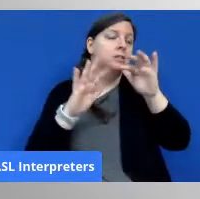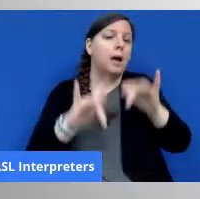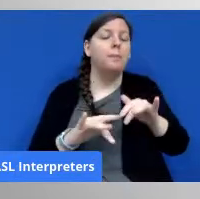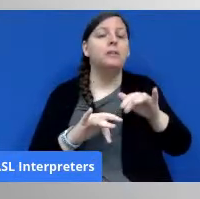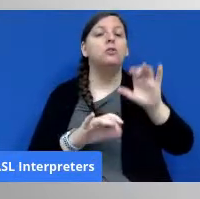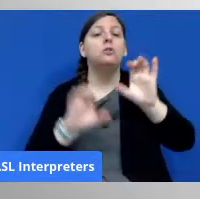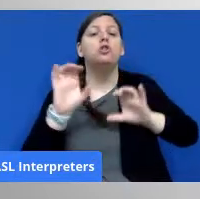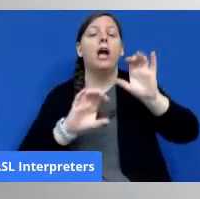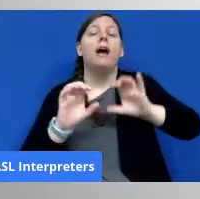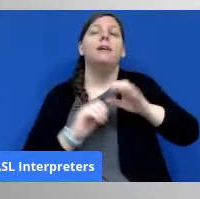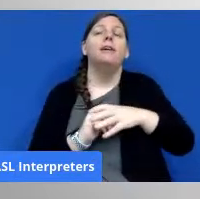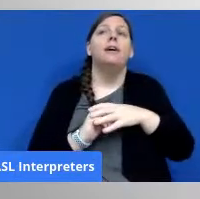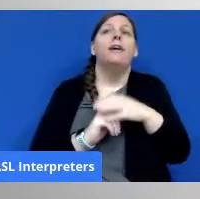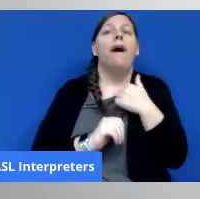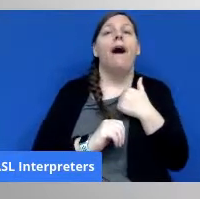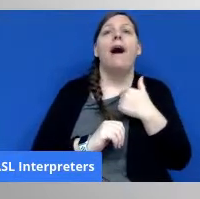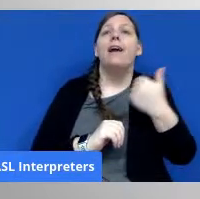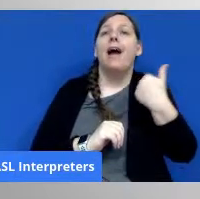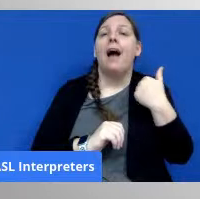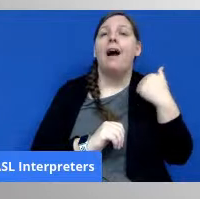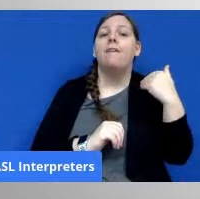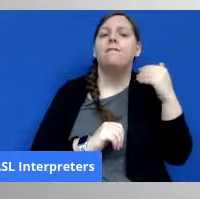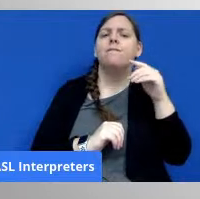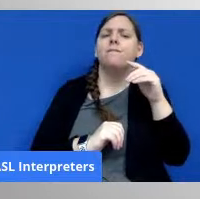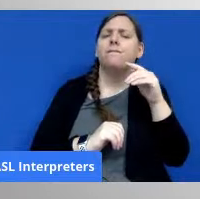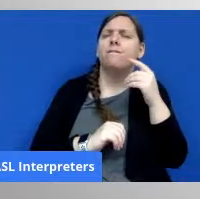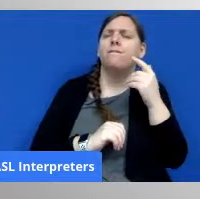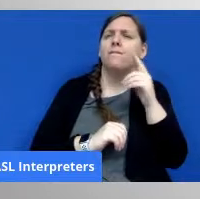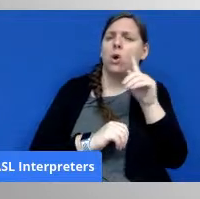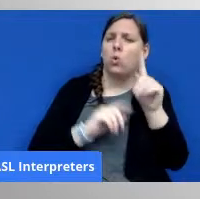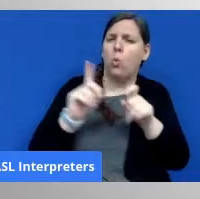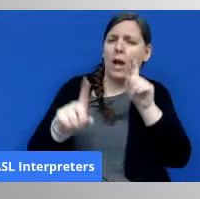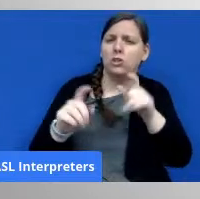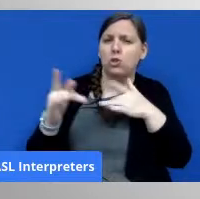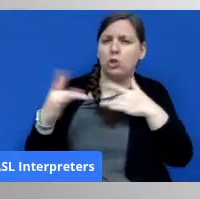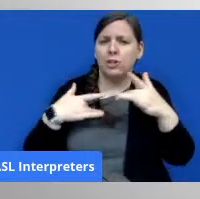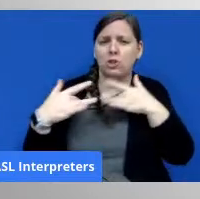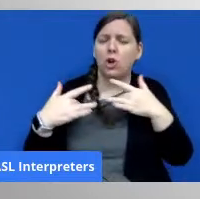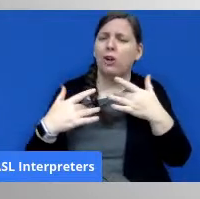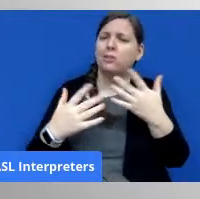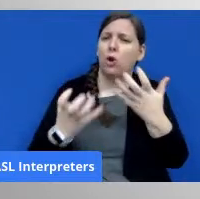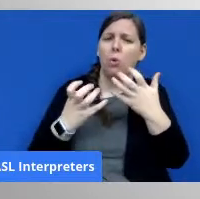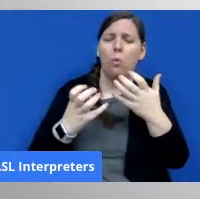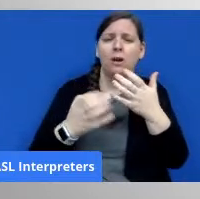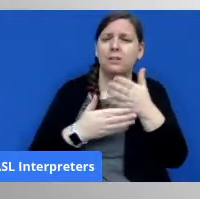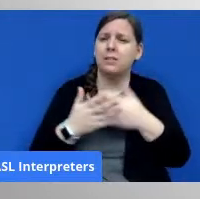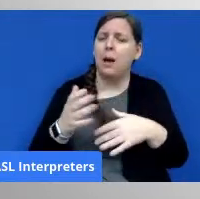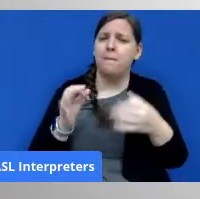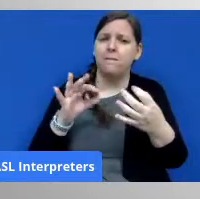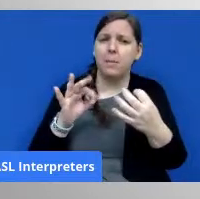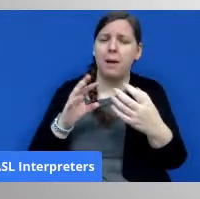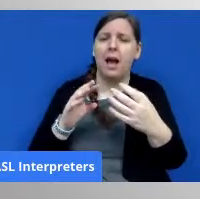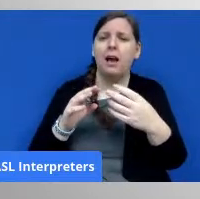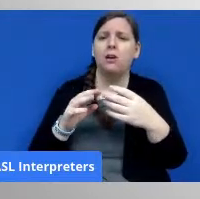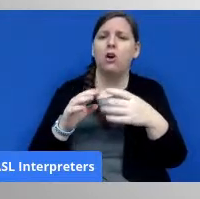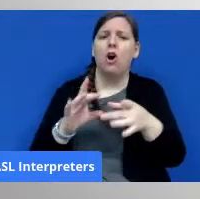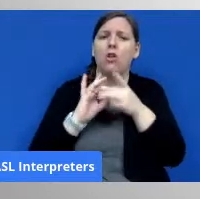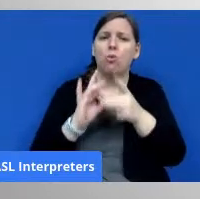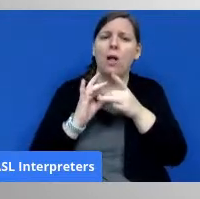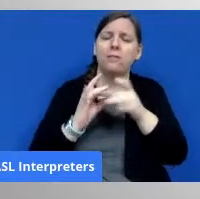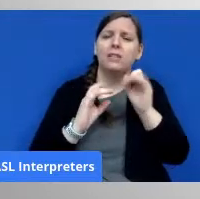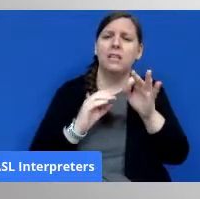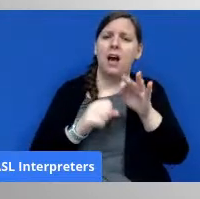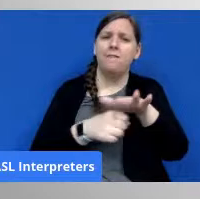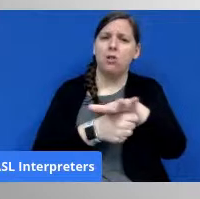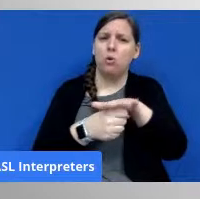chat. I have questions or concerns or just would like some input on the relevance of the location of child care centers.